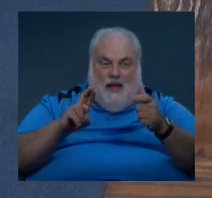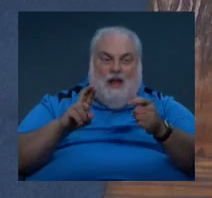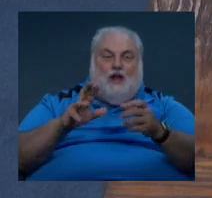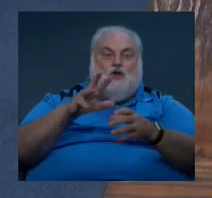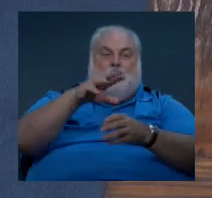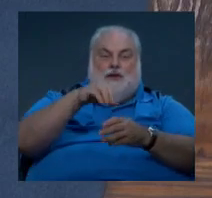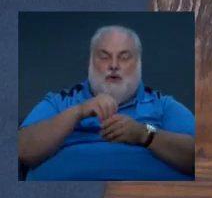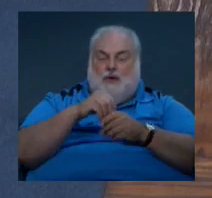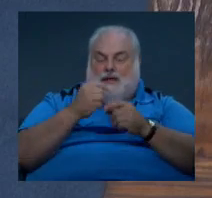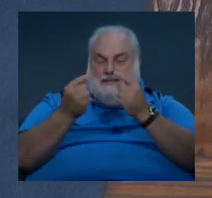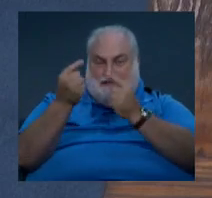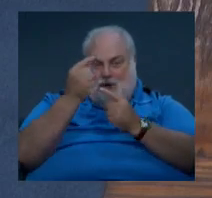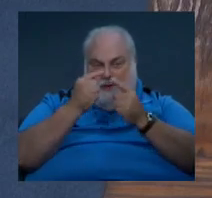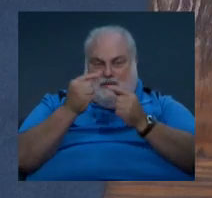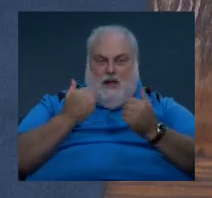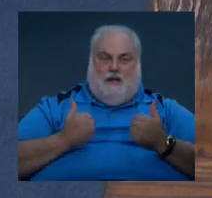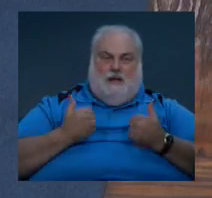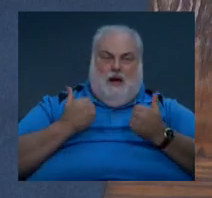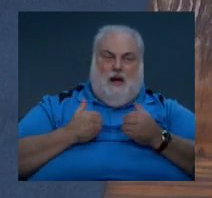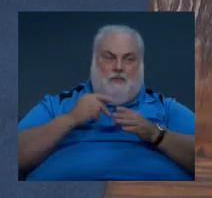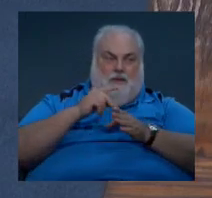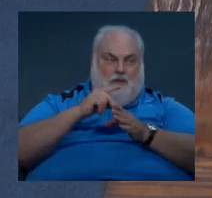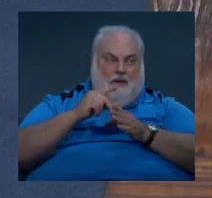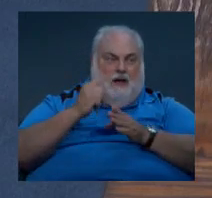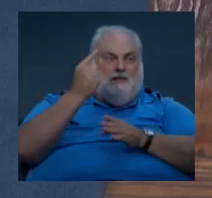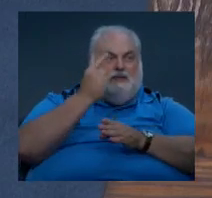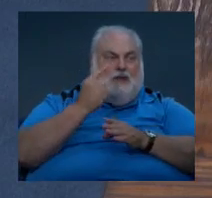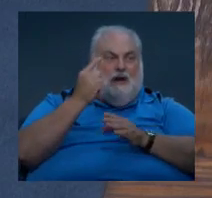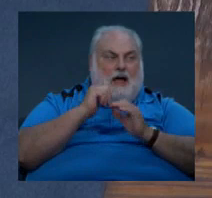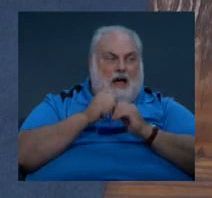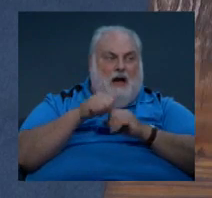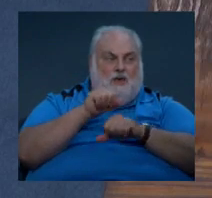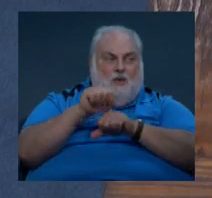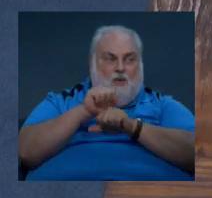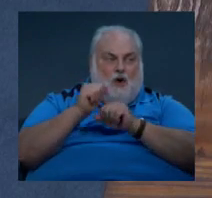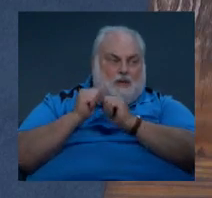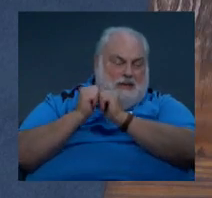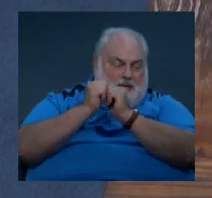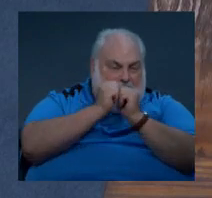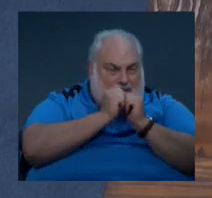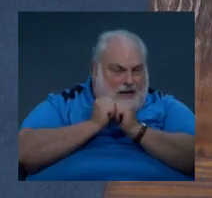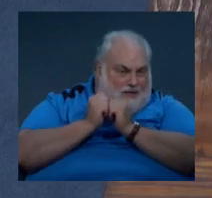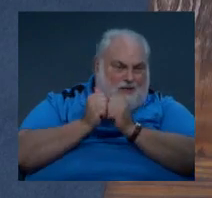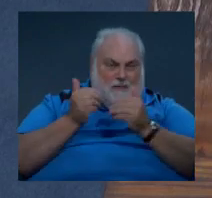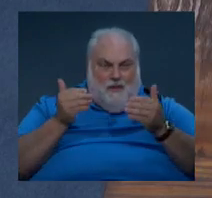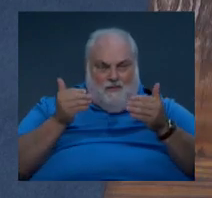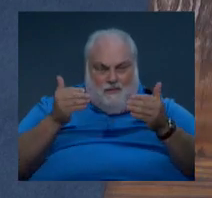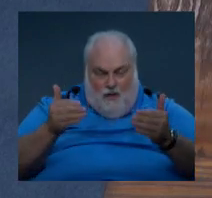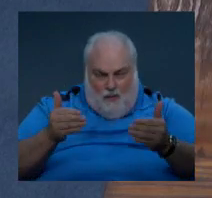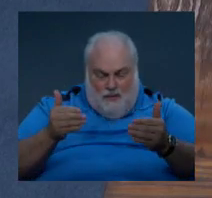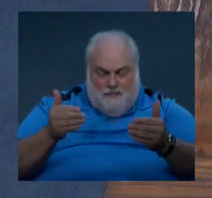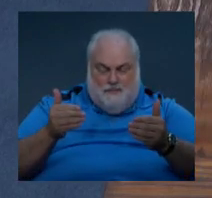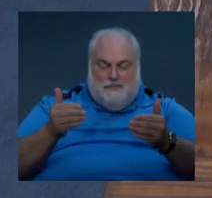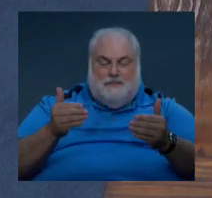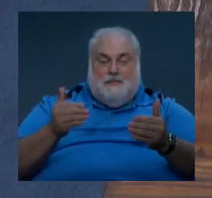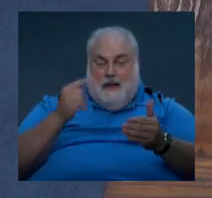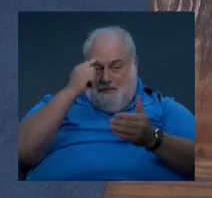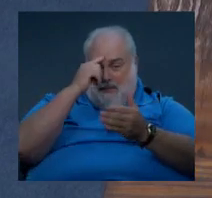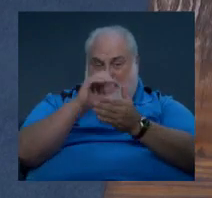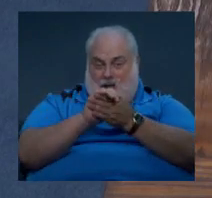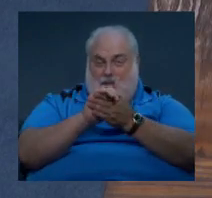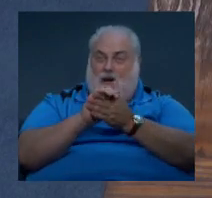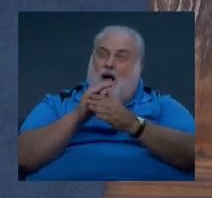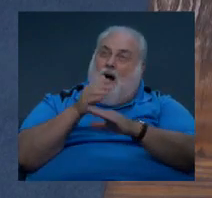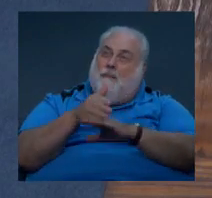ideas of young professionals and thought about how we could work together to move our city forward. I think a little over